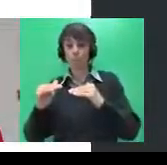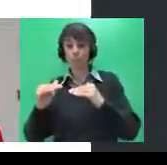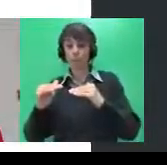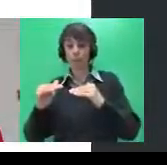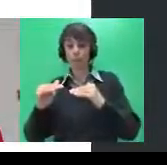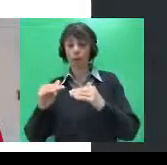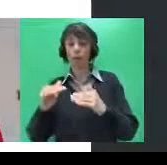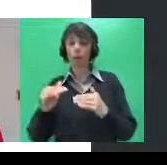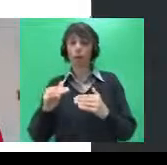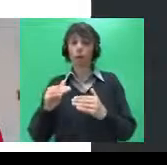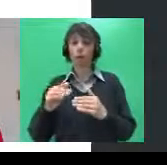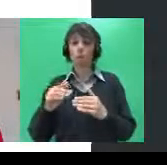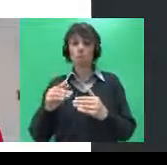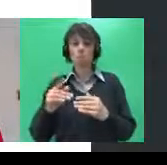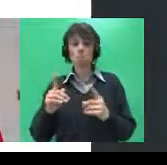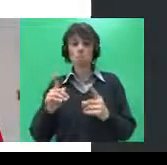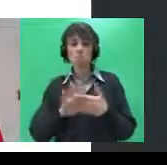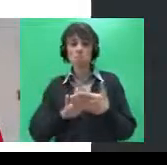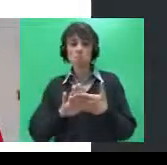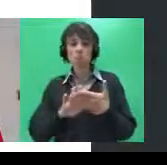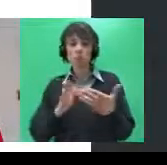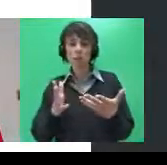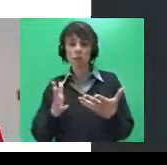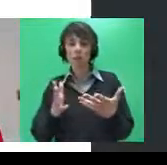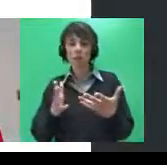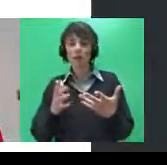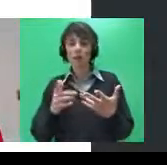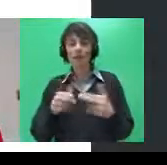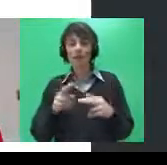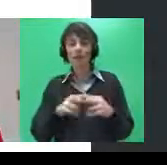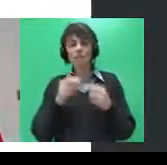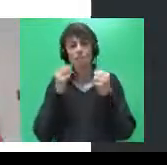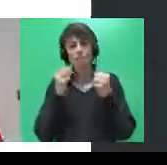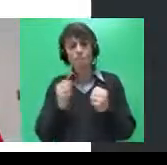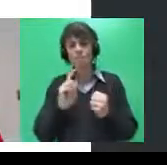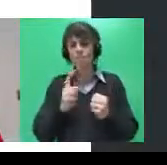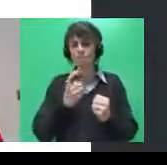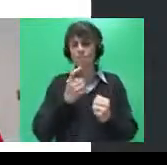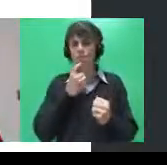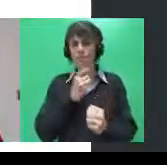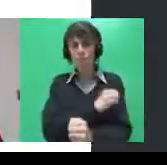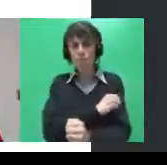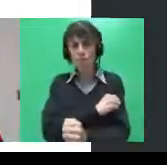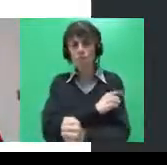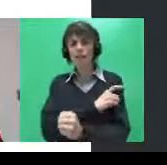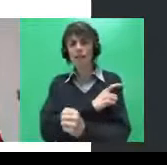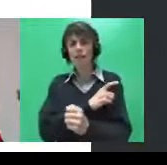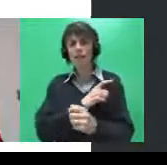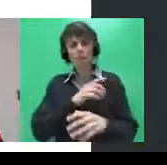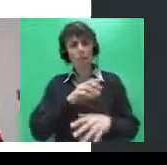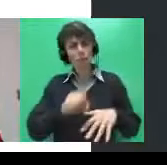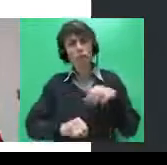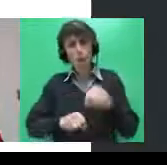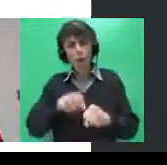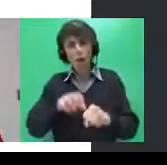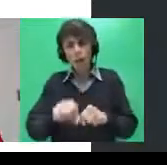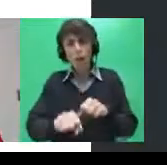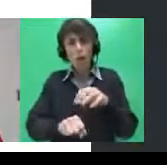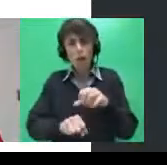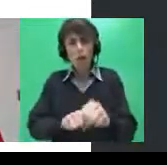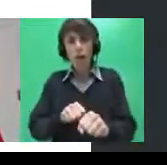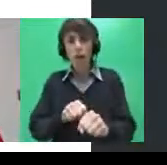is telling us is that for those individuals with a more resilient habit, actually they've struggled some of the most to keep that up. And I guess that's because